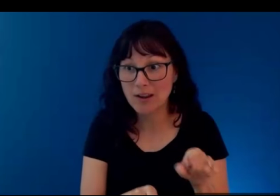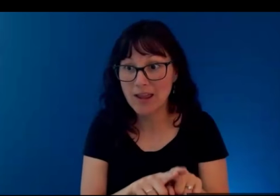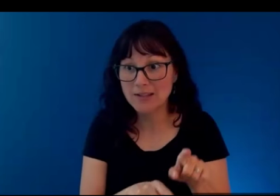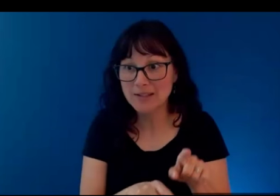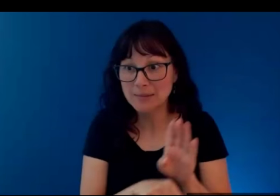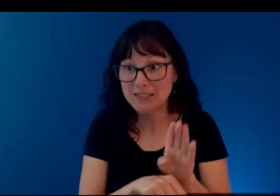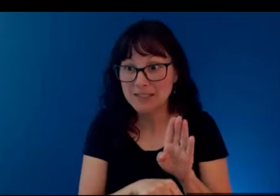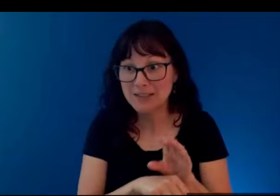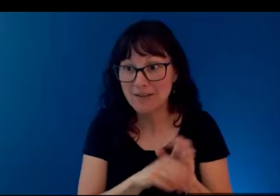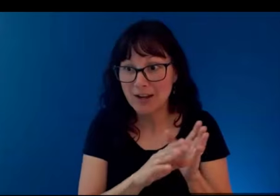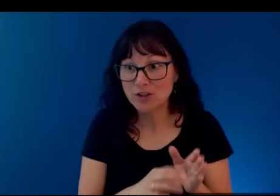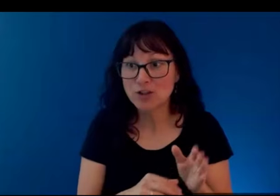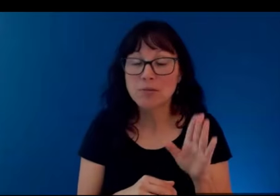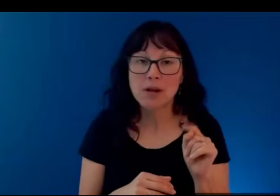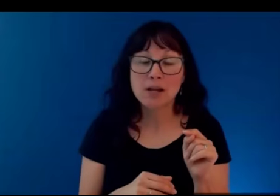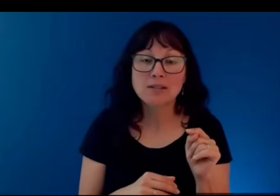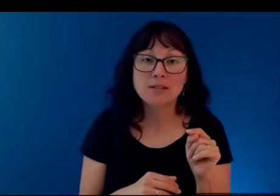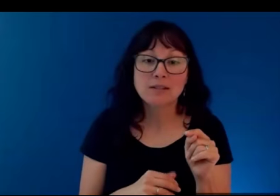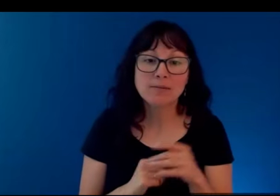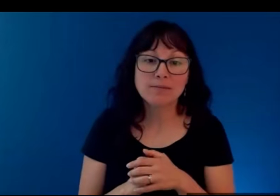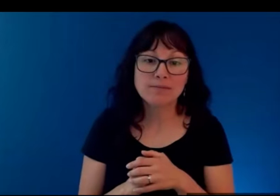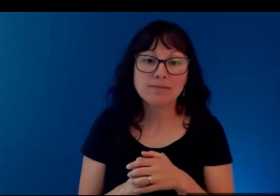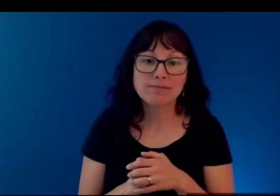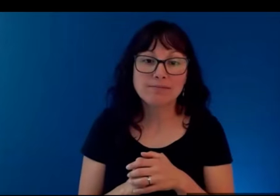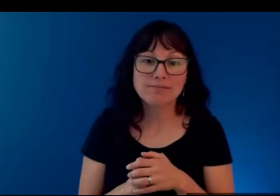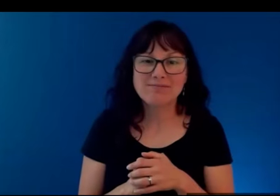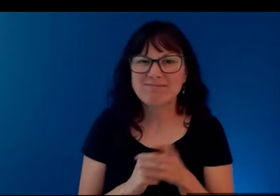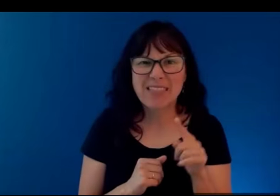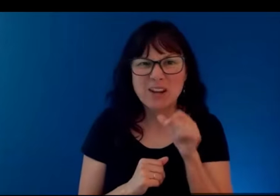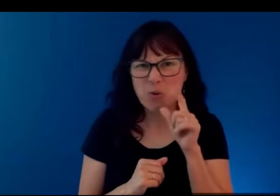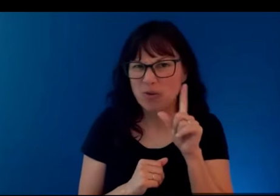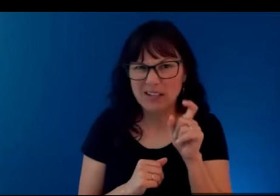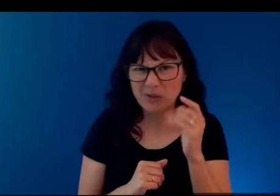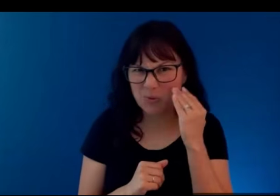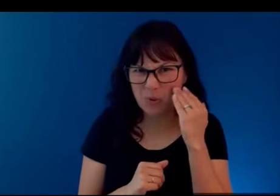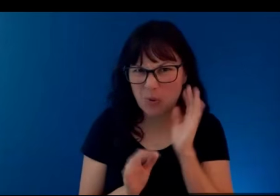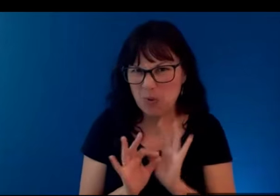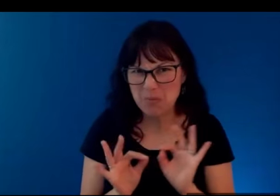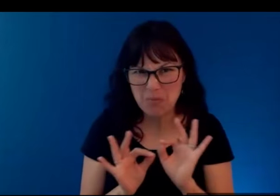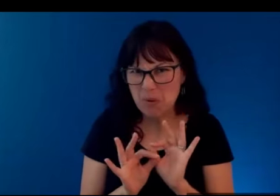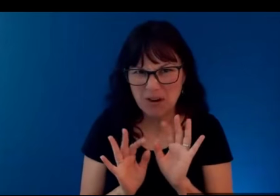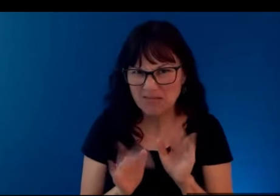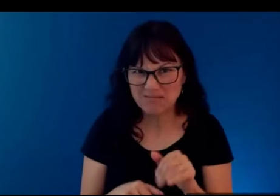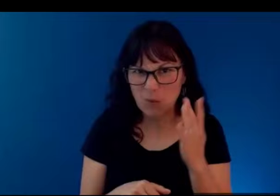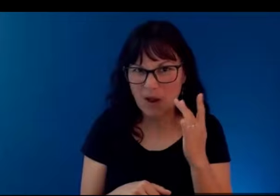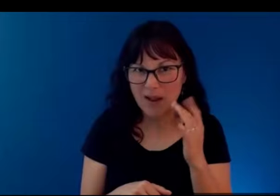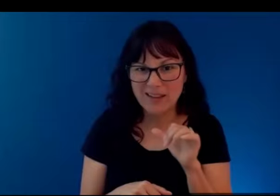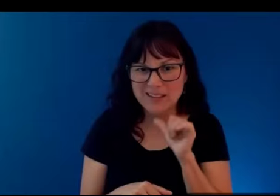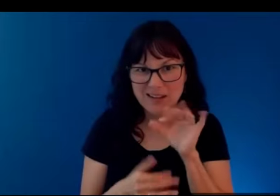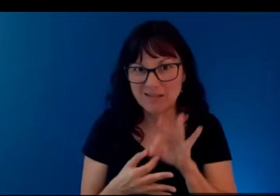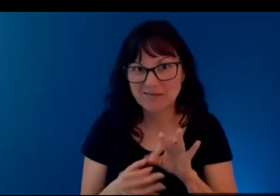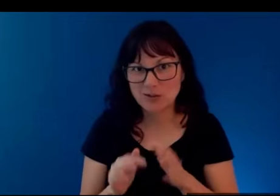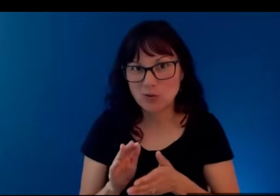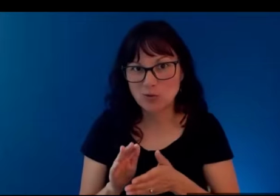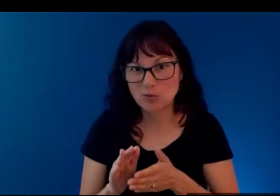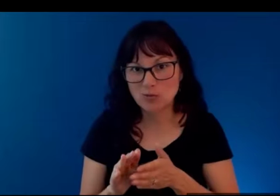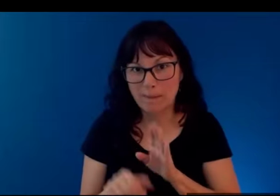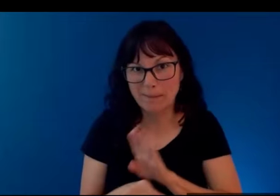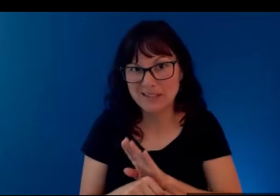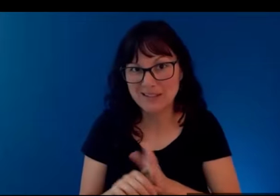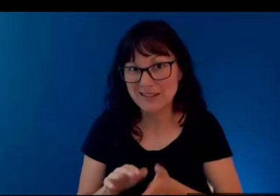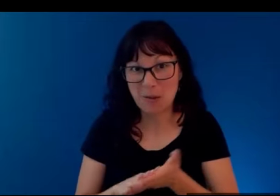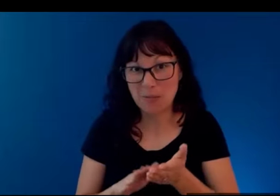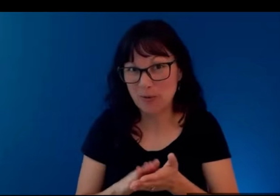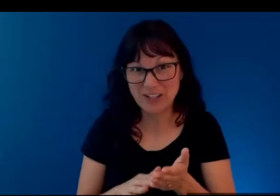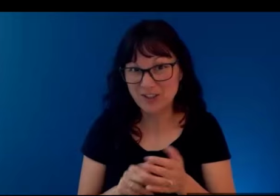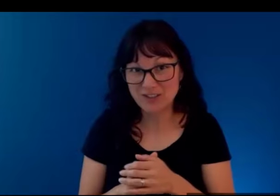advisor. But it's not important for them to know because it's not related to the operations of the business.